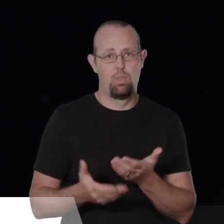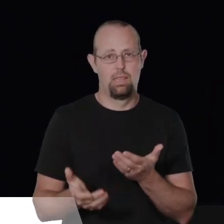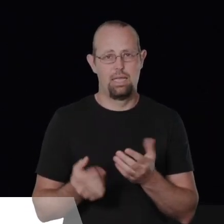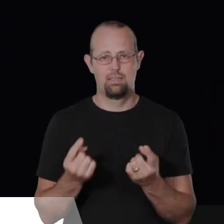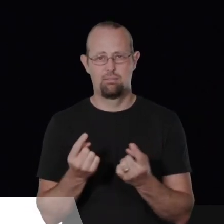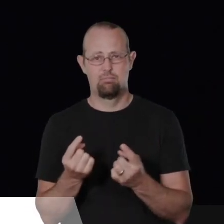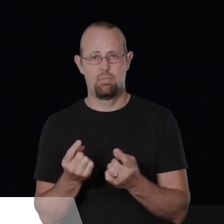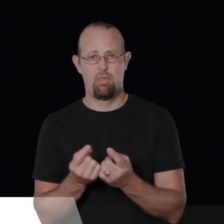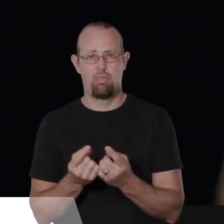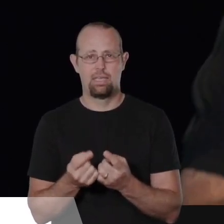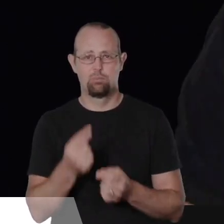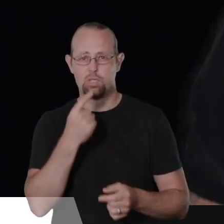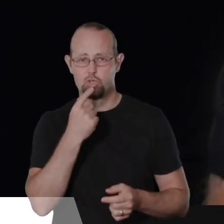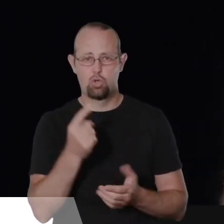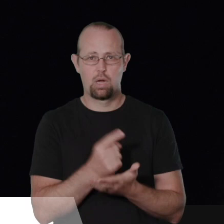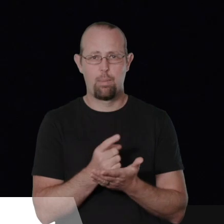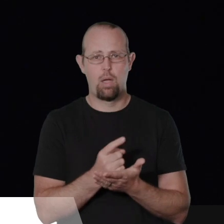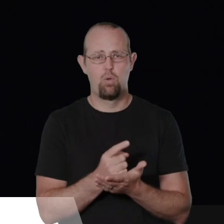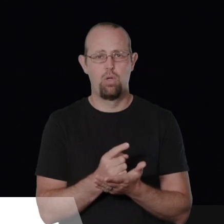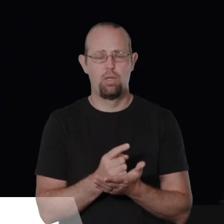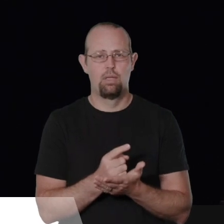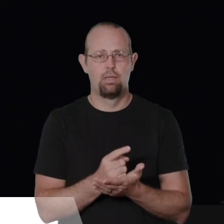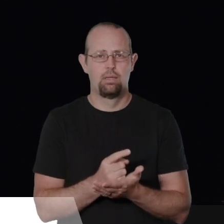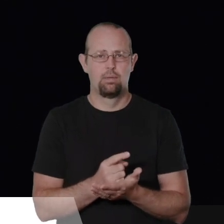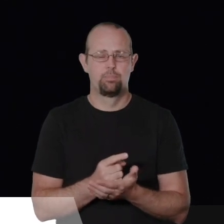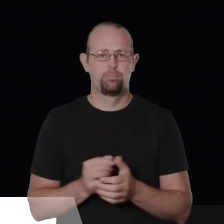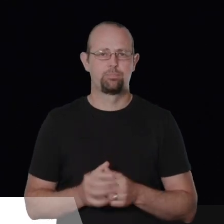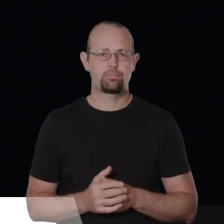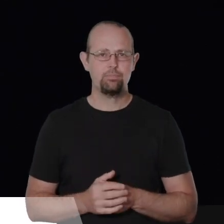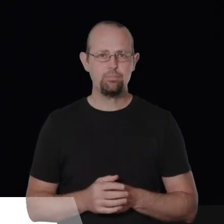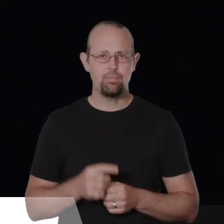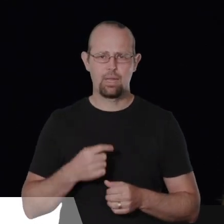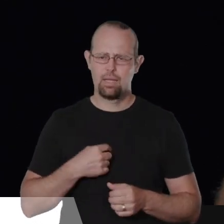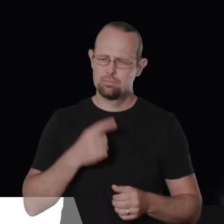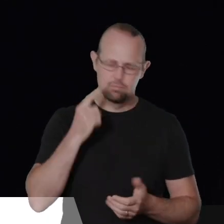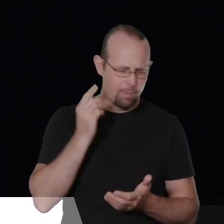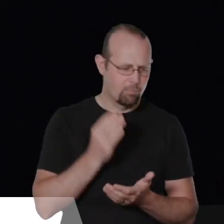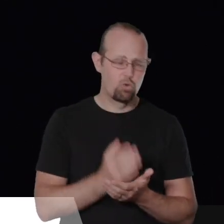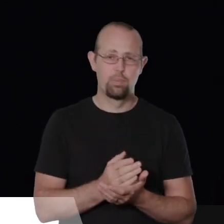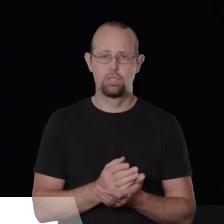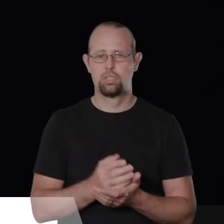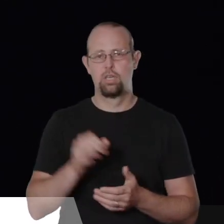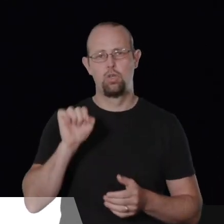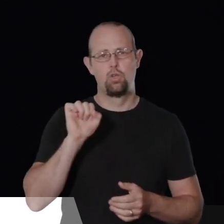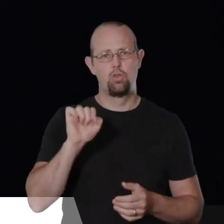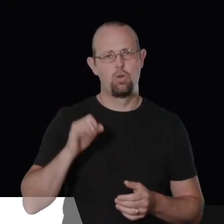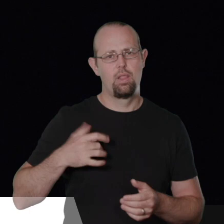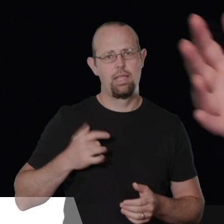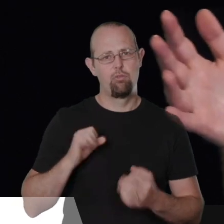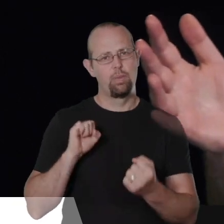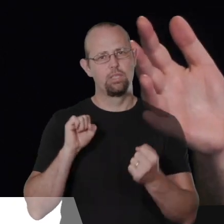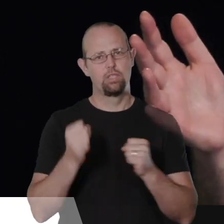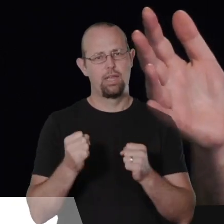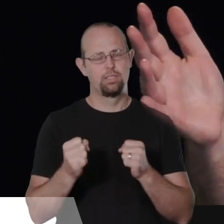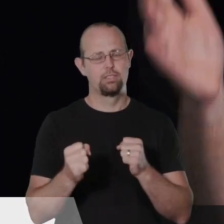little deeper, and some of the steps you've just taken today a little further. And I promise you, your life will be changed.